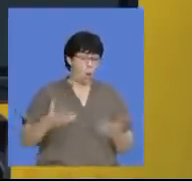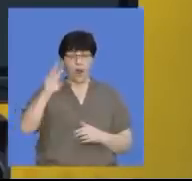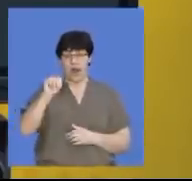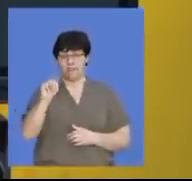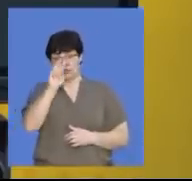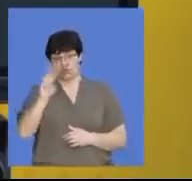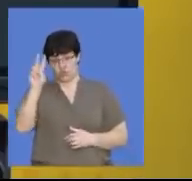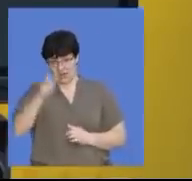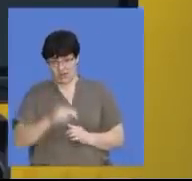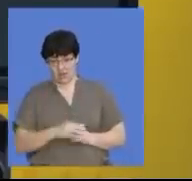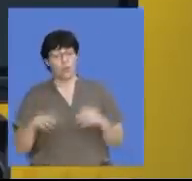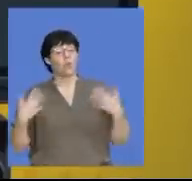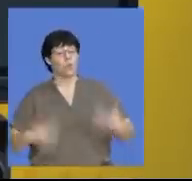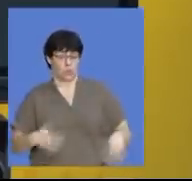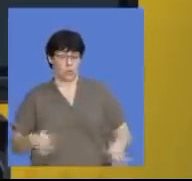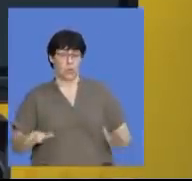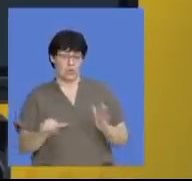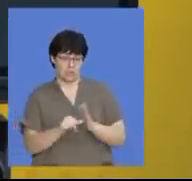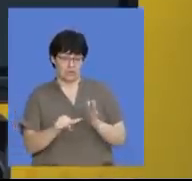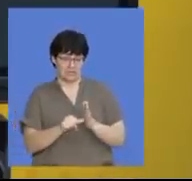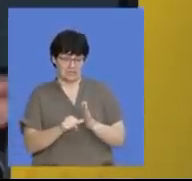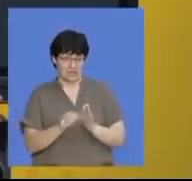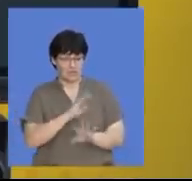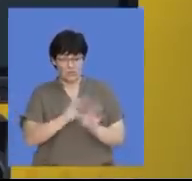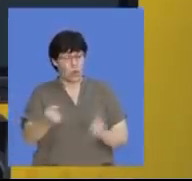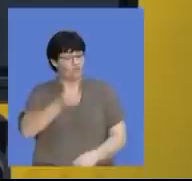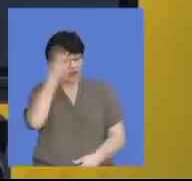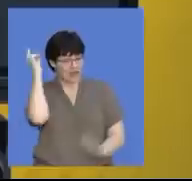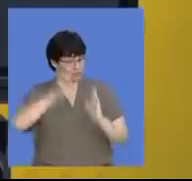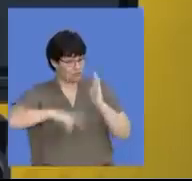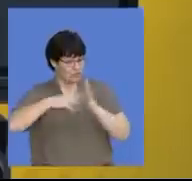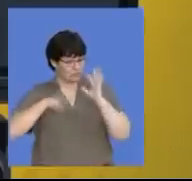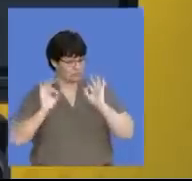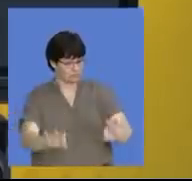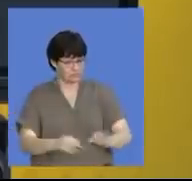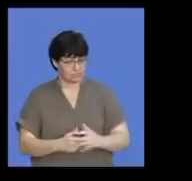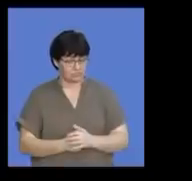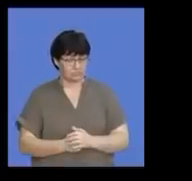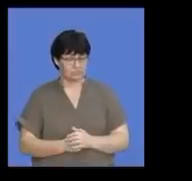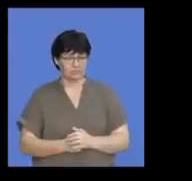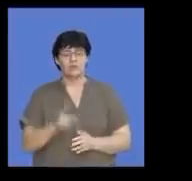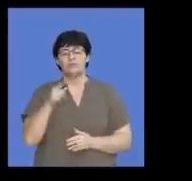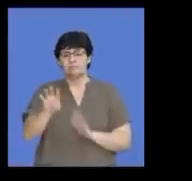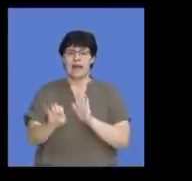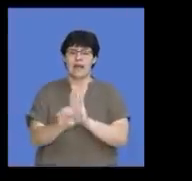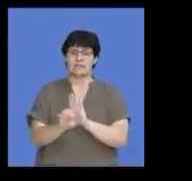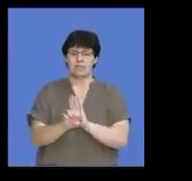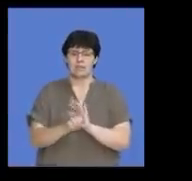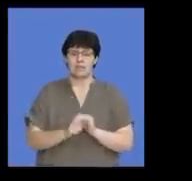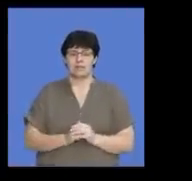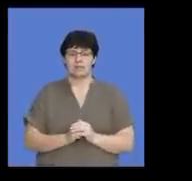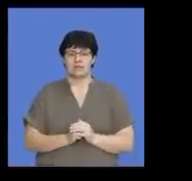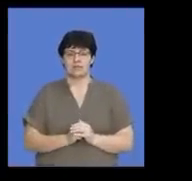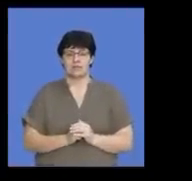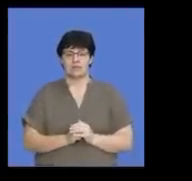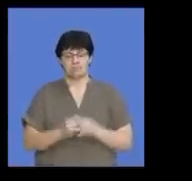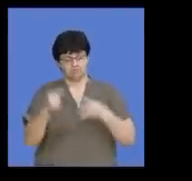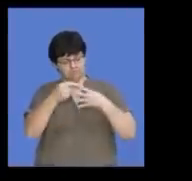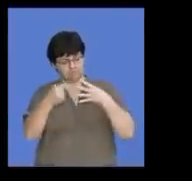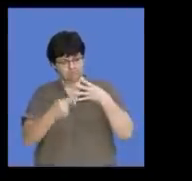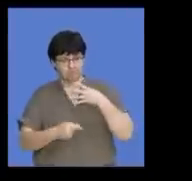squared? Very important, don't forget to read. Now, in this example, you have the following.